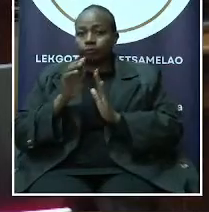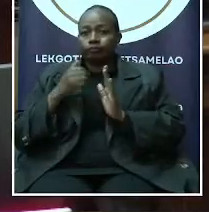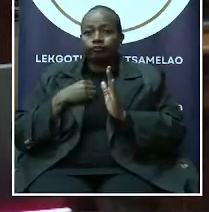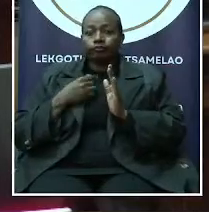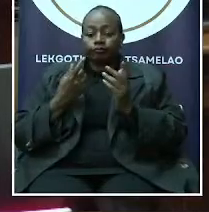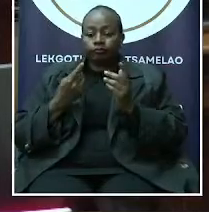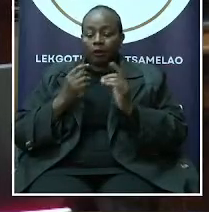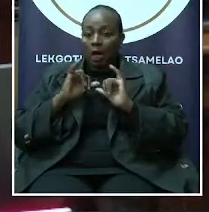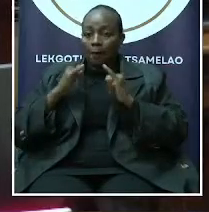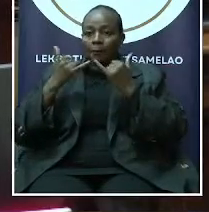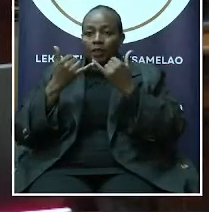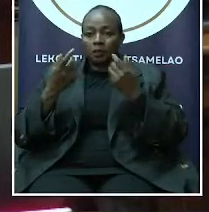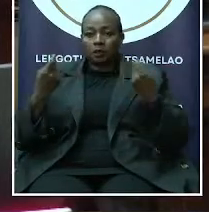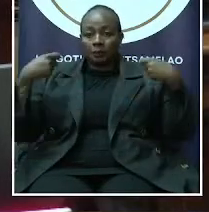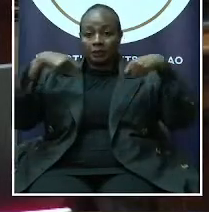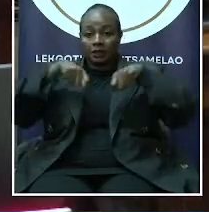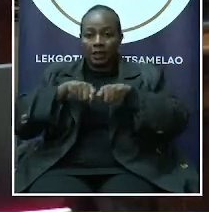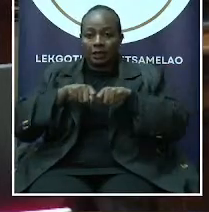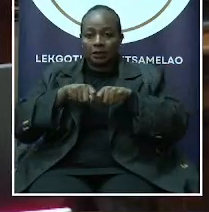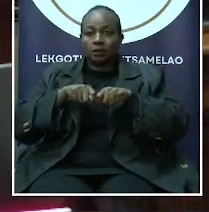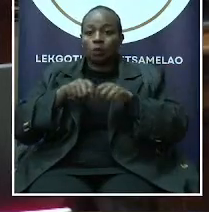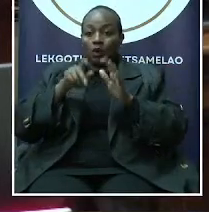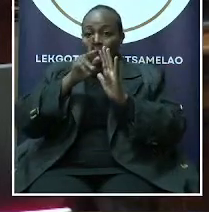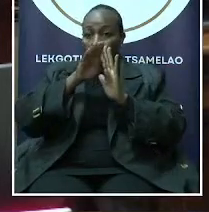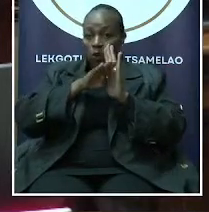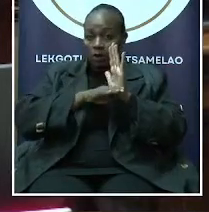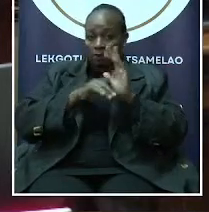them upon completion of the program.